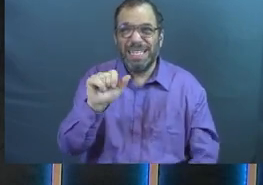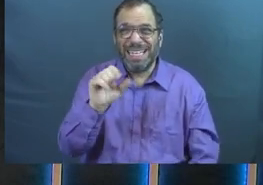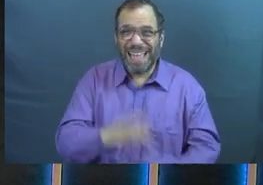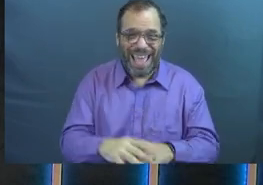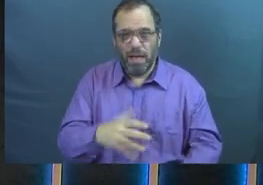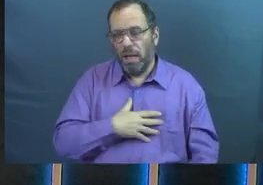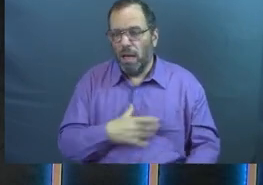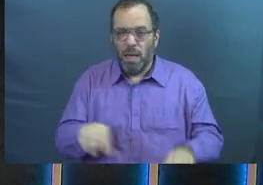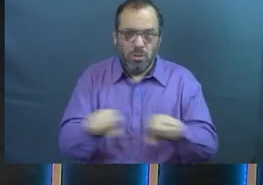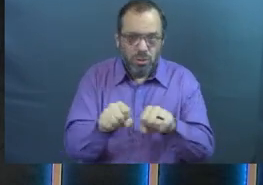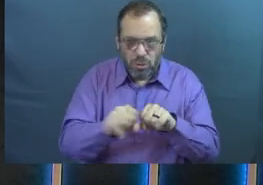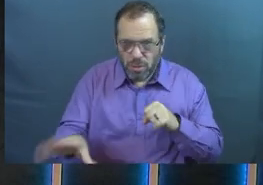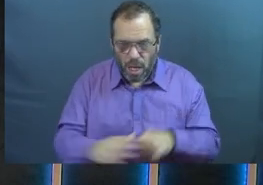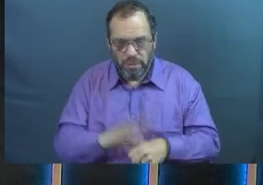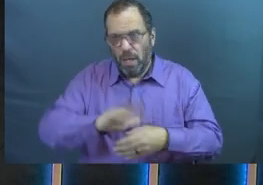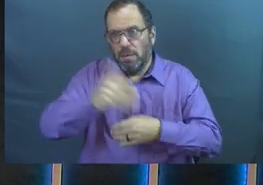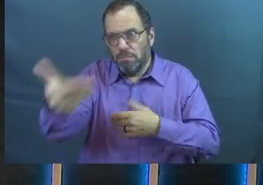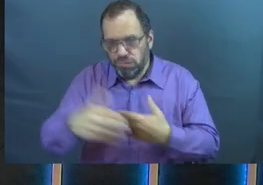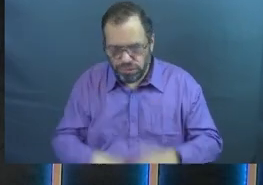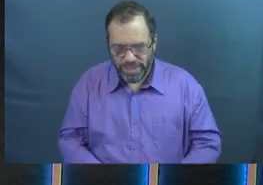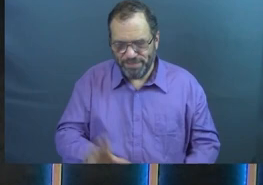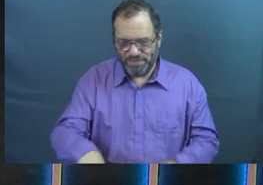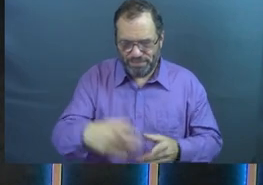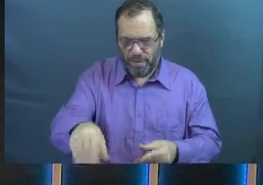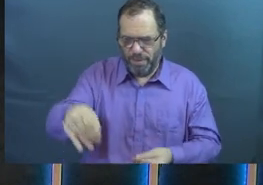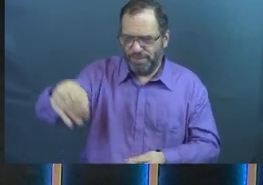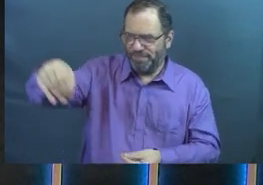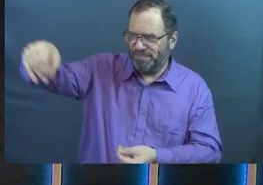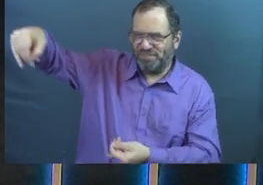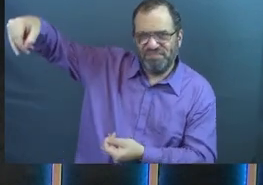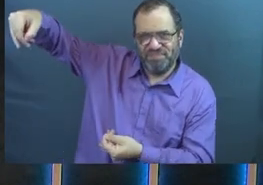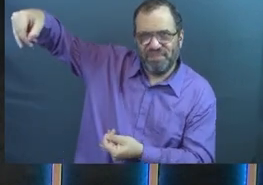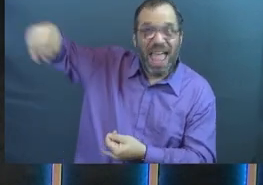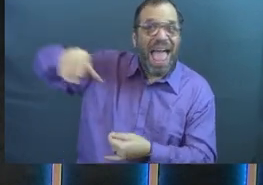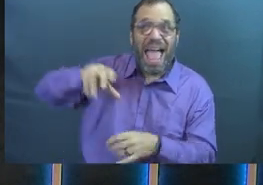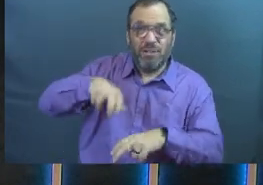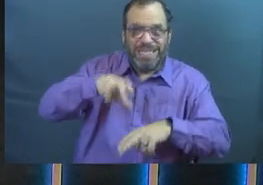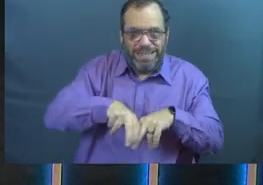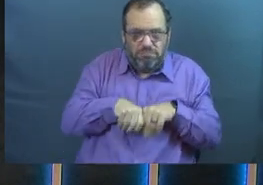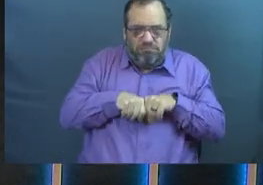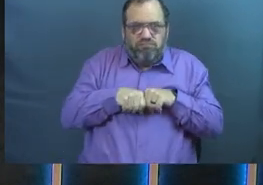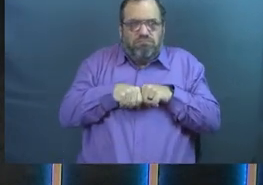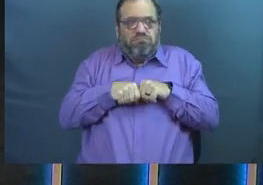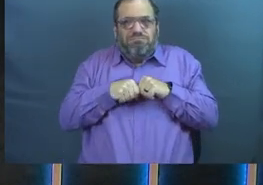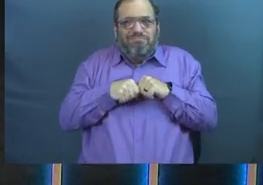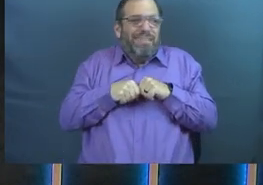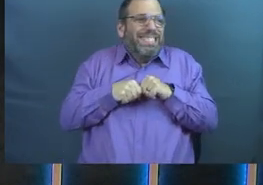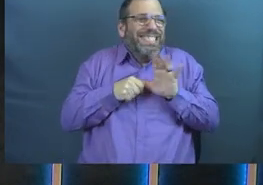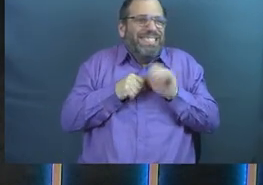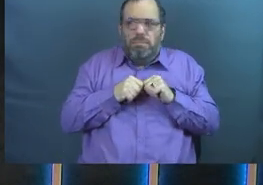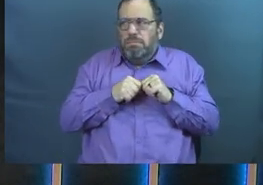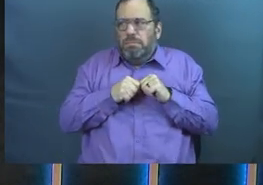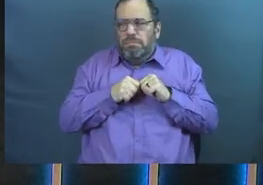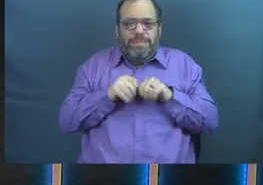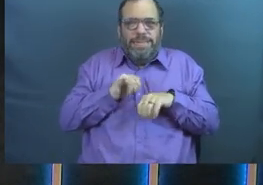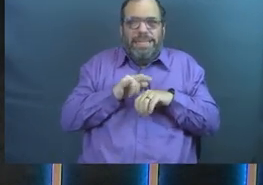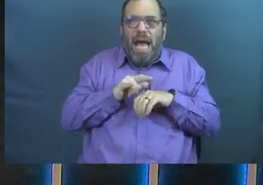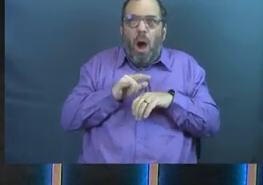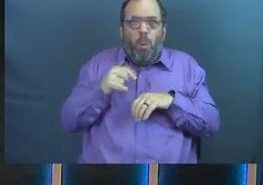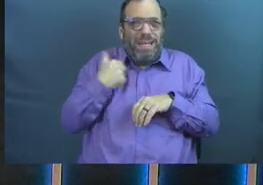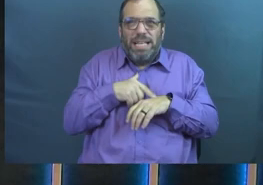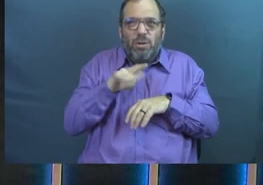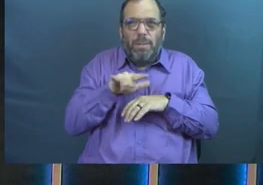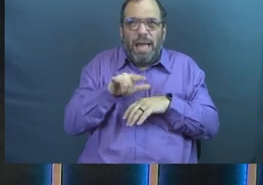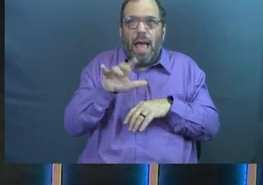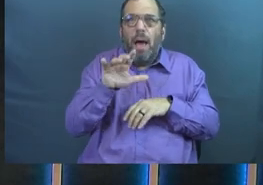flights. Oh. And there's no leg room, right? I don't know what they've done to